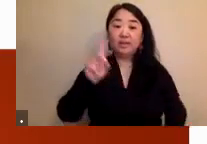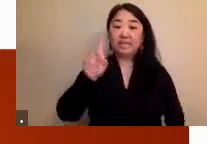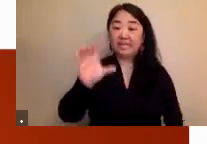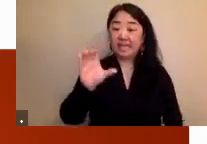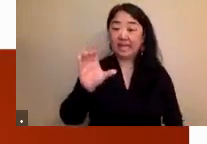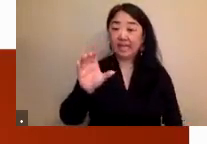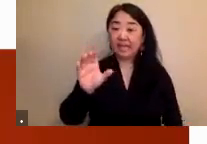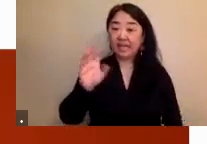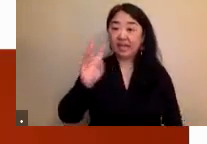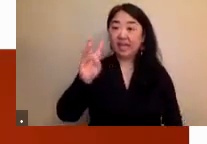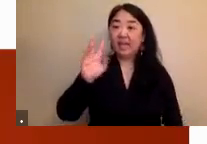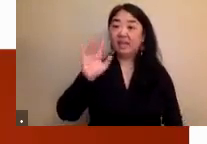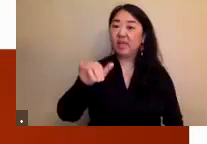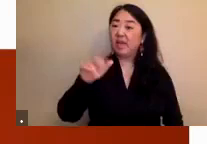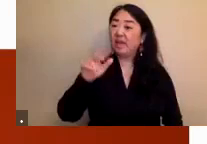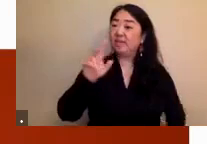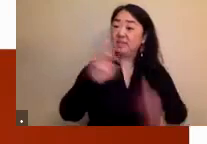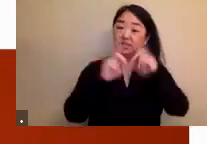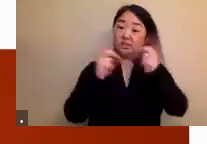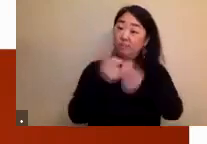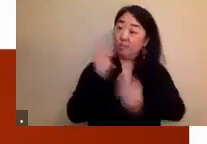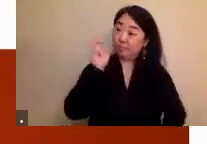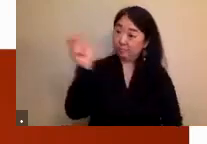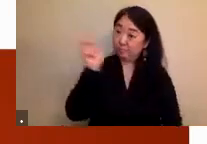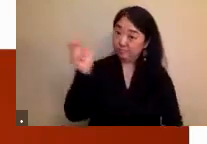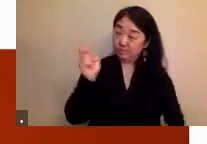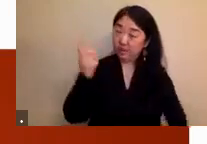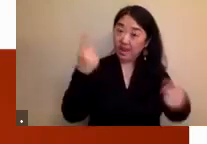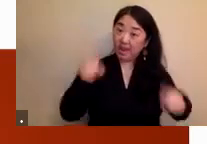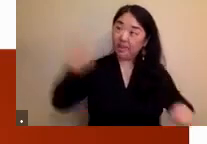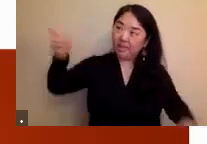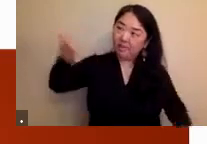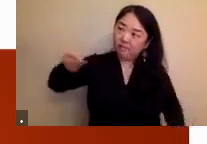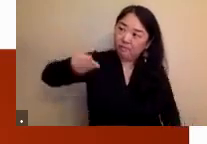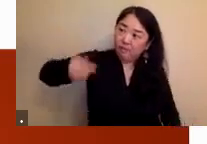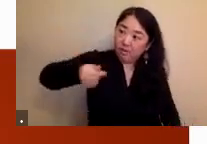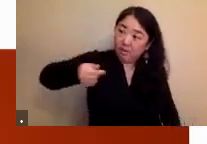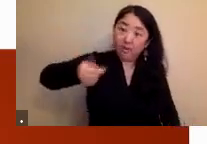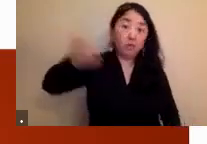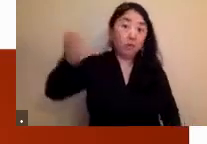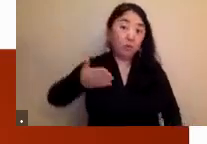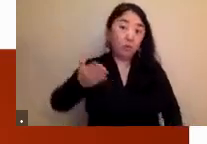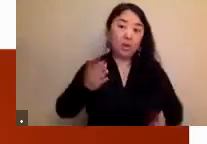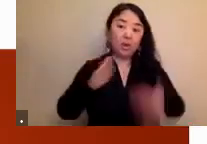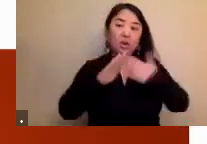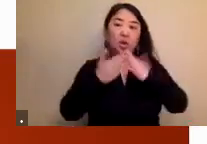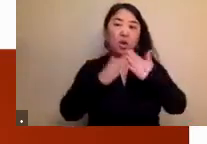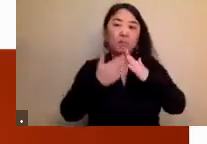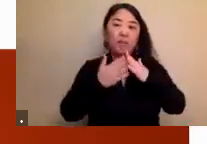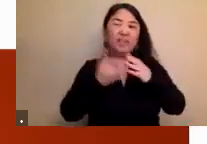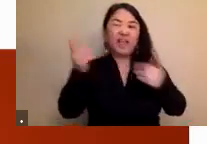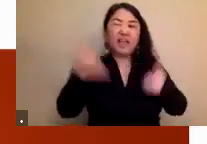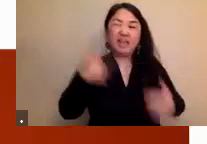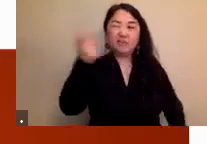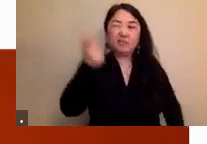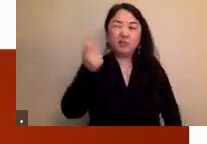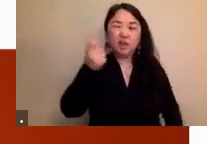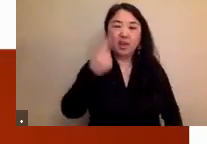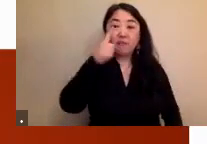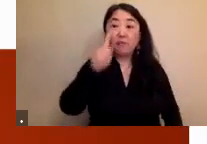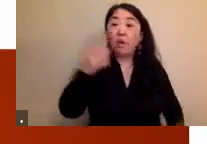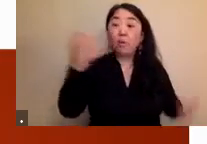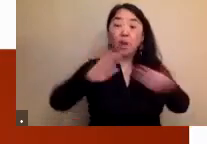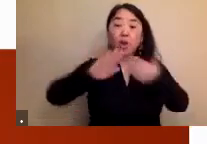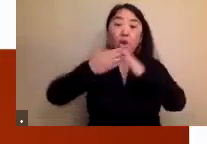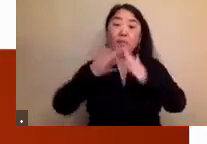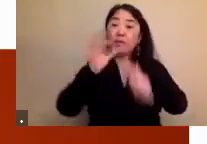the Department of Transportation is funding the urban, they have grants for urban forestry.